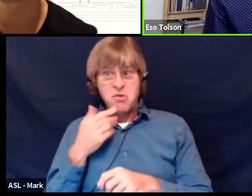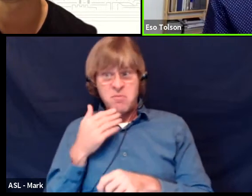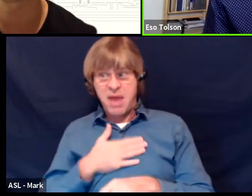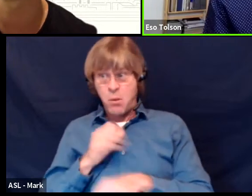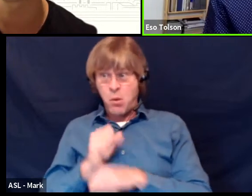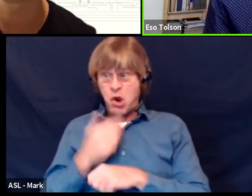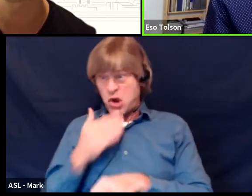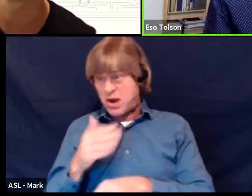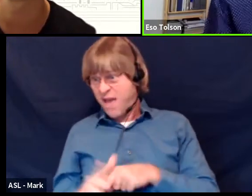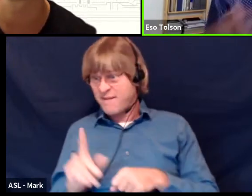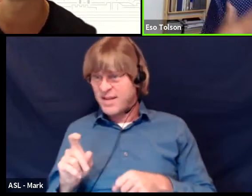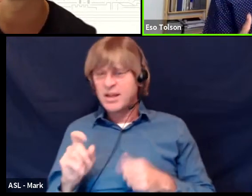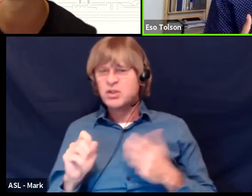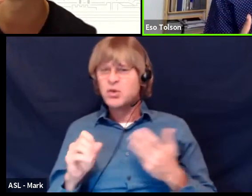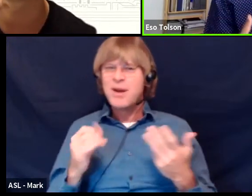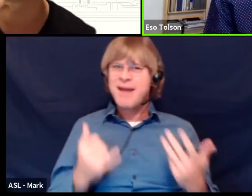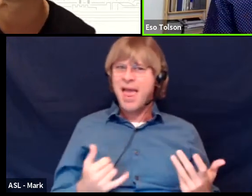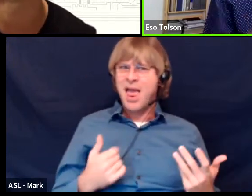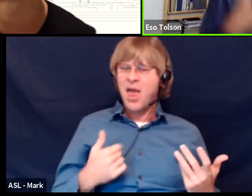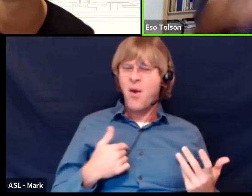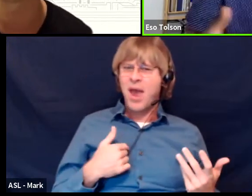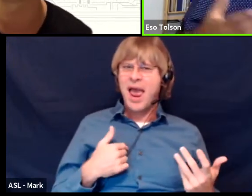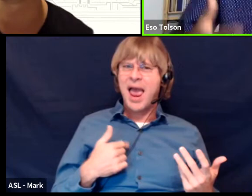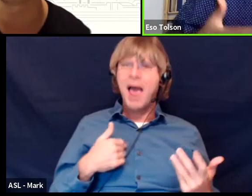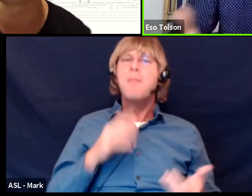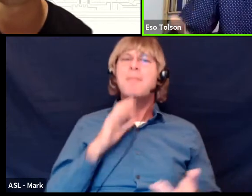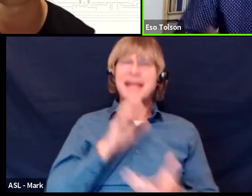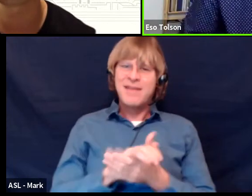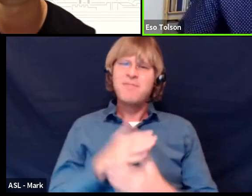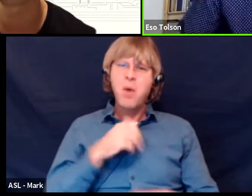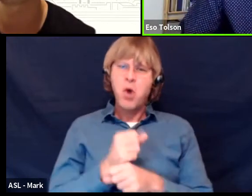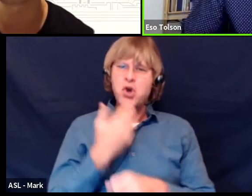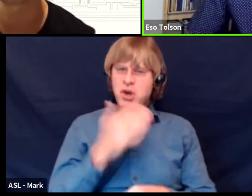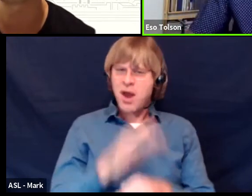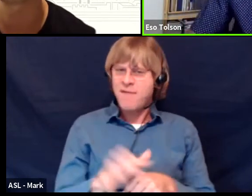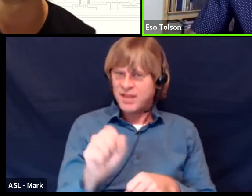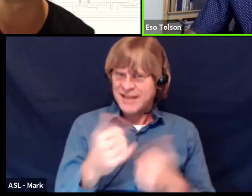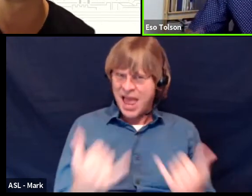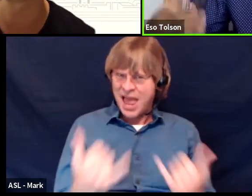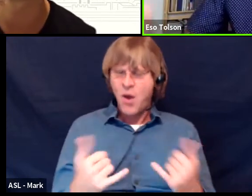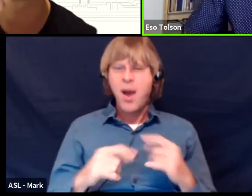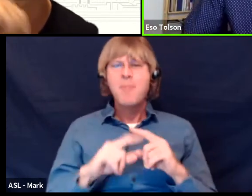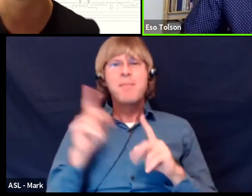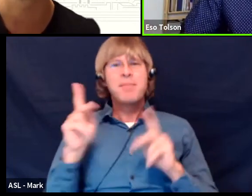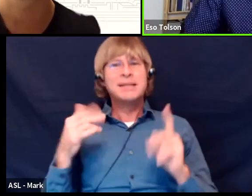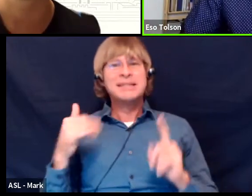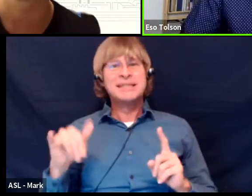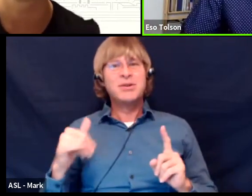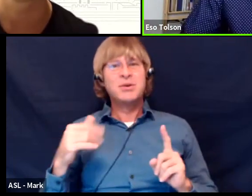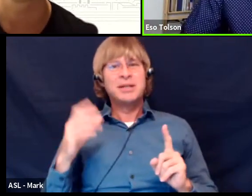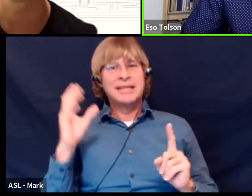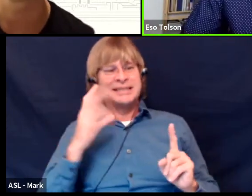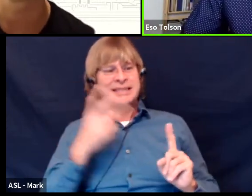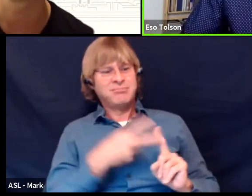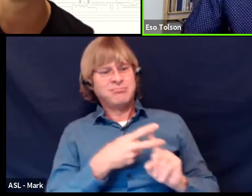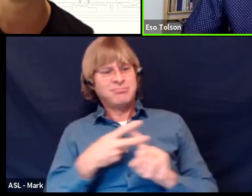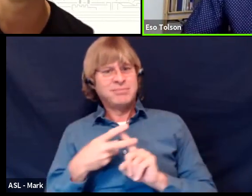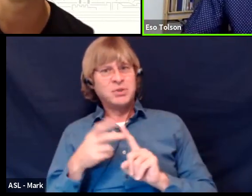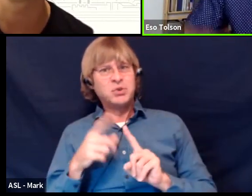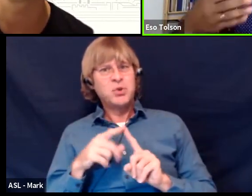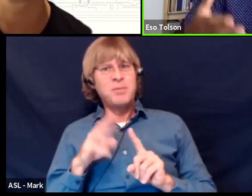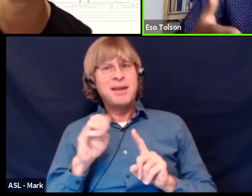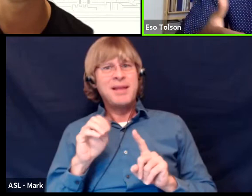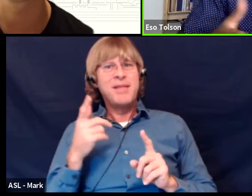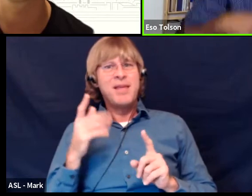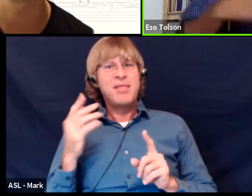enough? And so now I believe that my work is good enough, but people are seeking me out to be